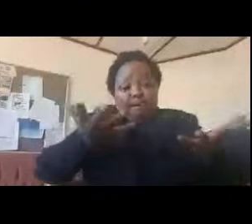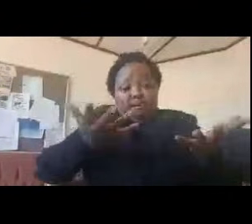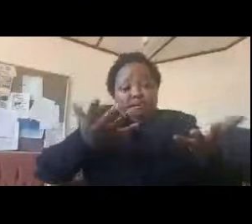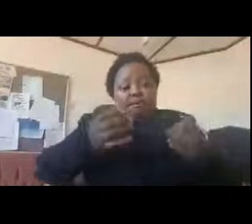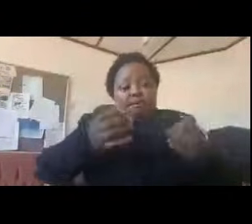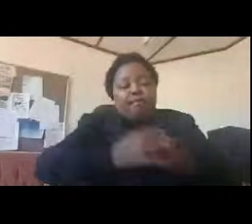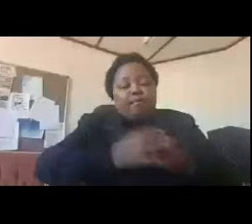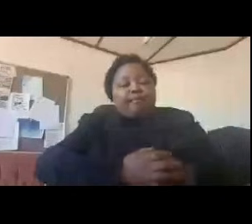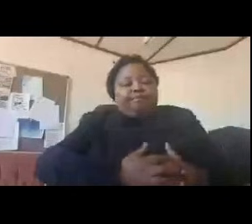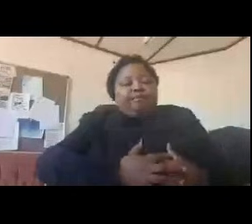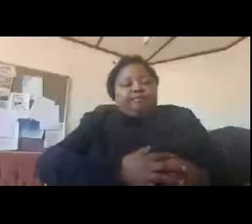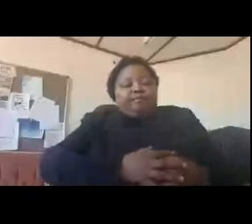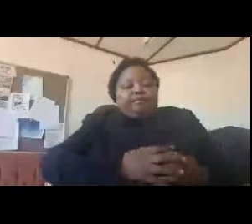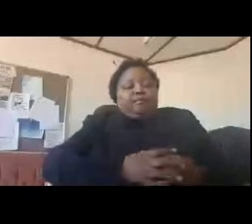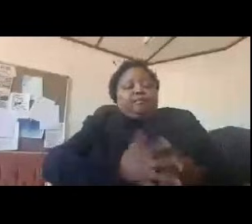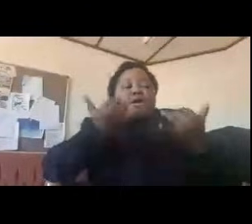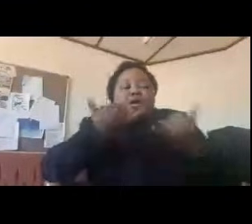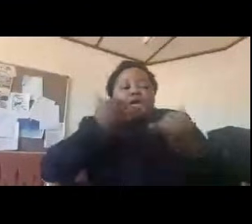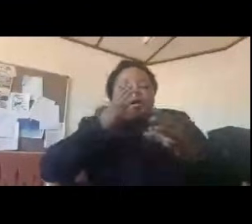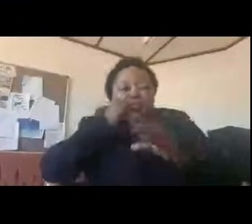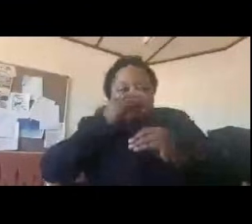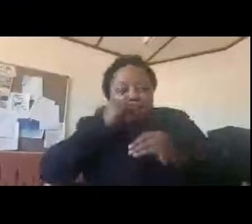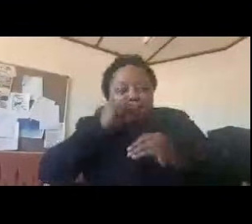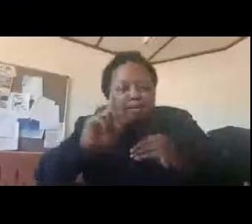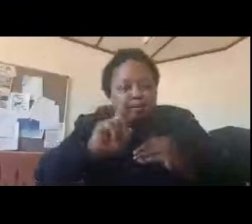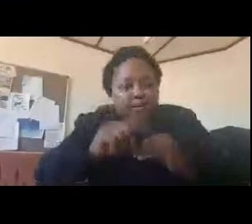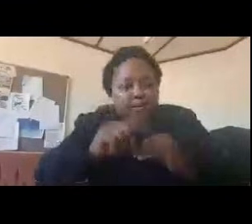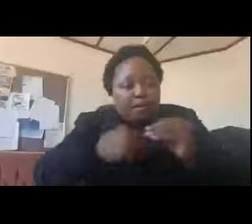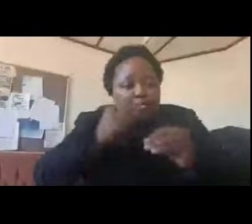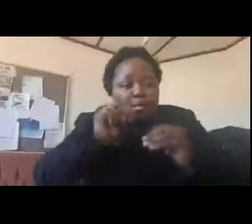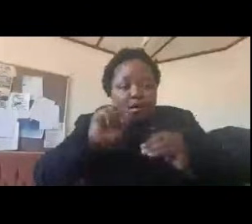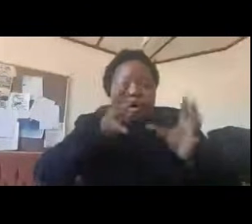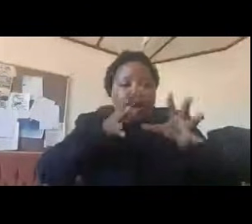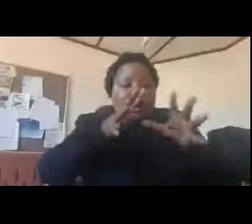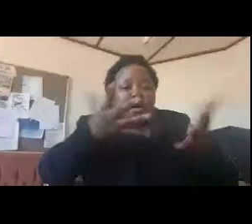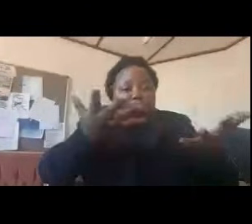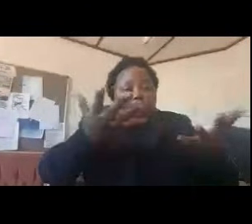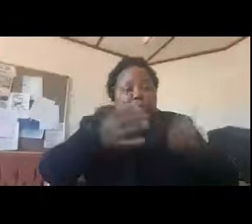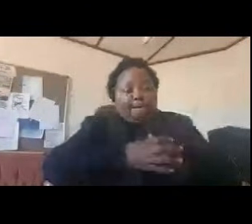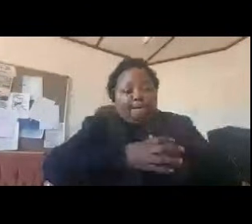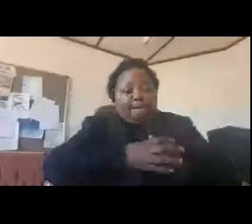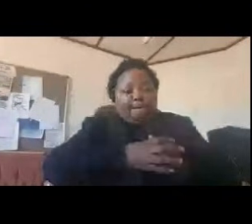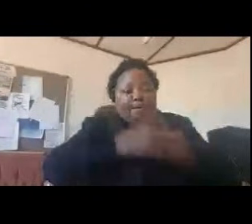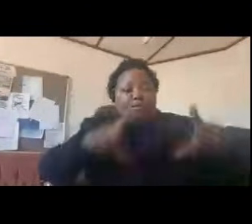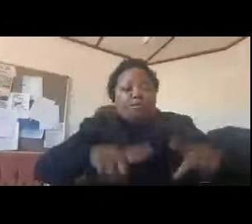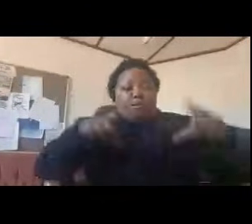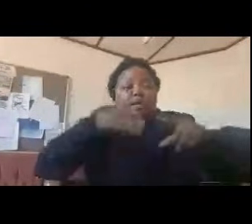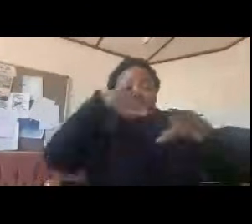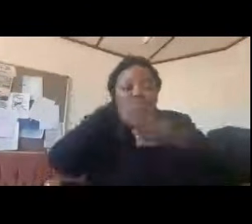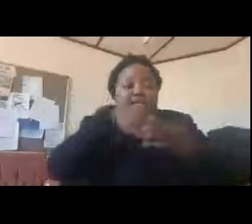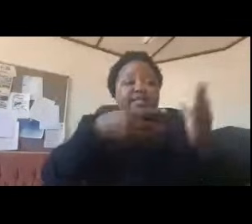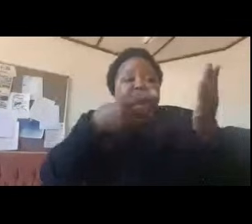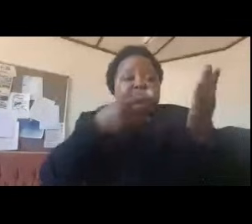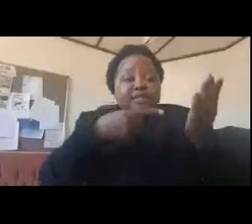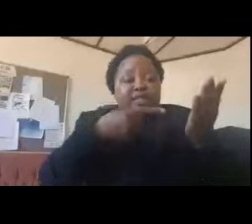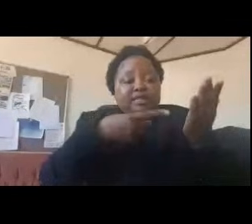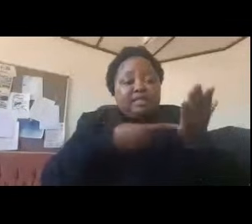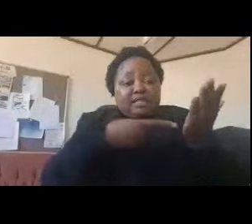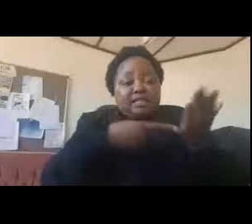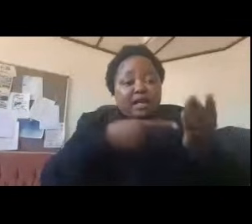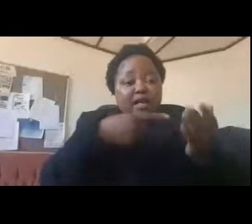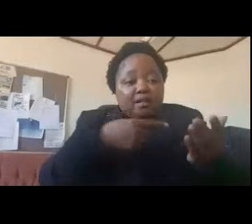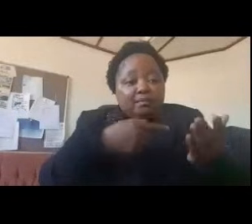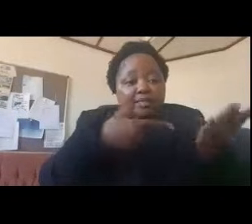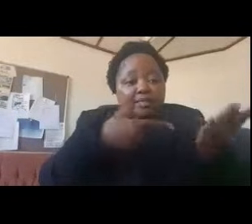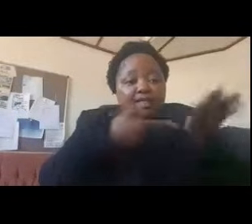Now let's talk about the how part of it. We live in the digital age. Most people, especially young people,